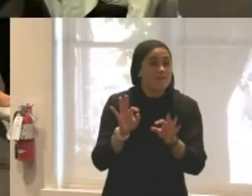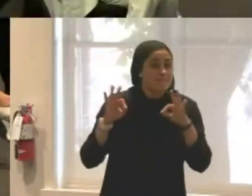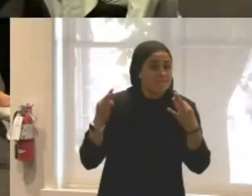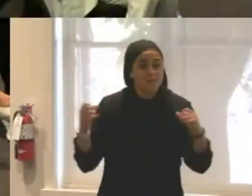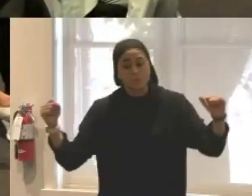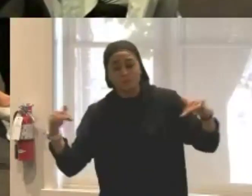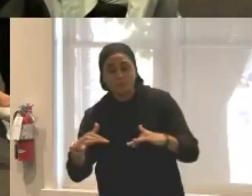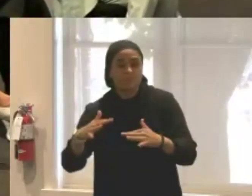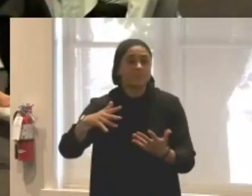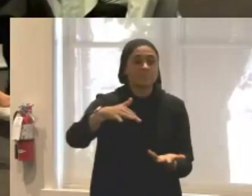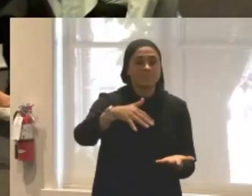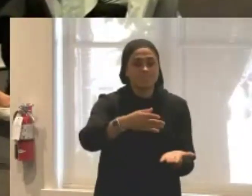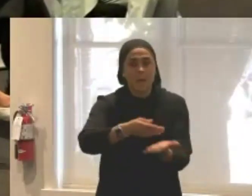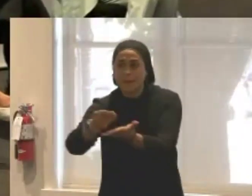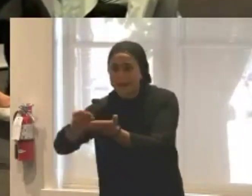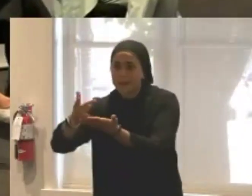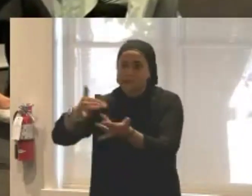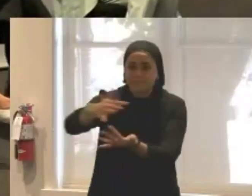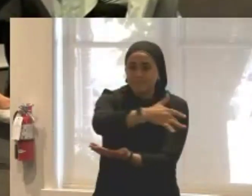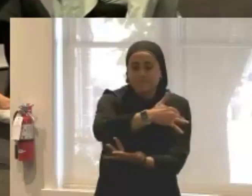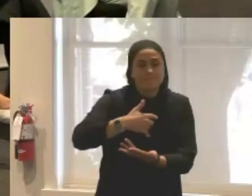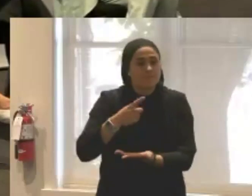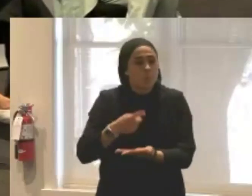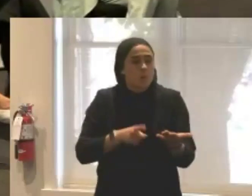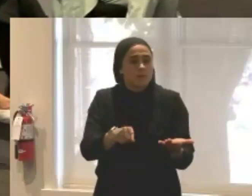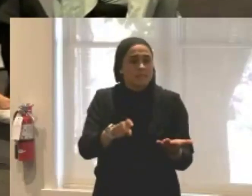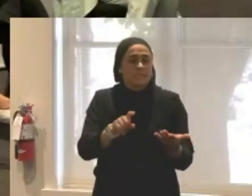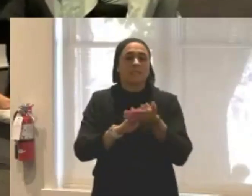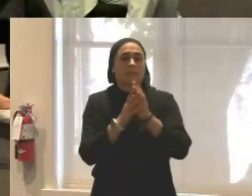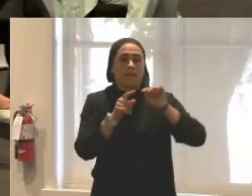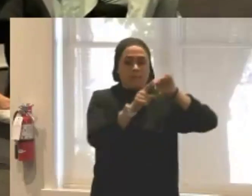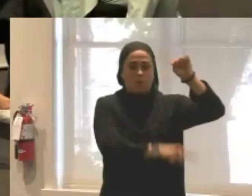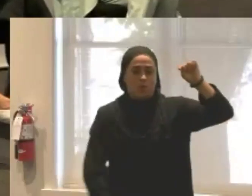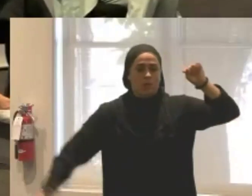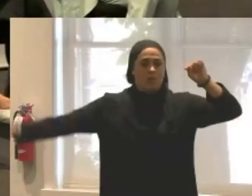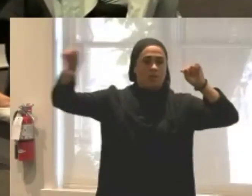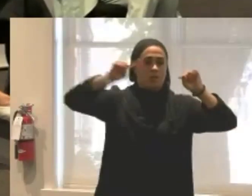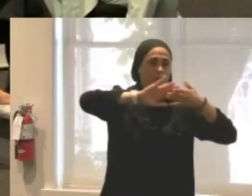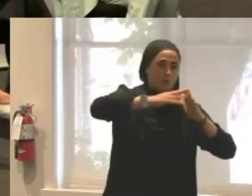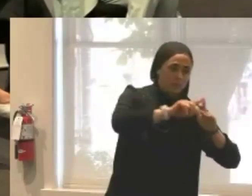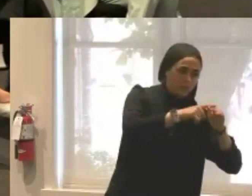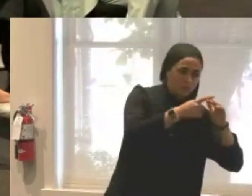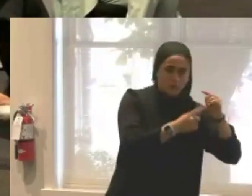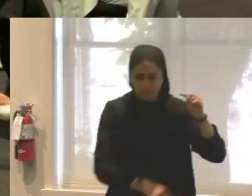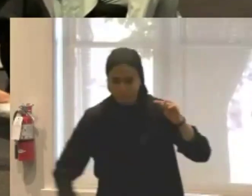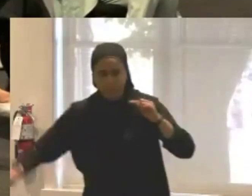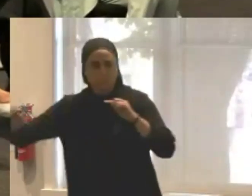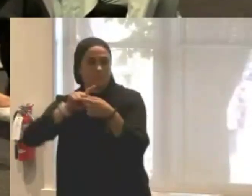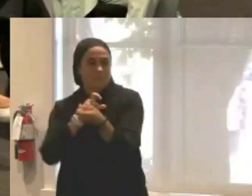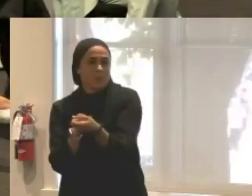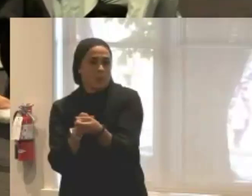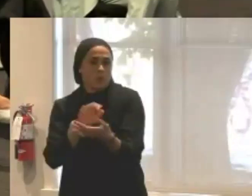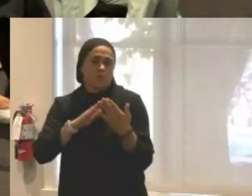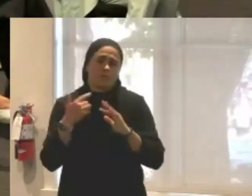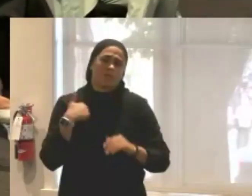that day to take up the resources that they need. So this went full circle in ways, and we're very happy to continue